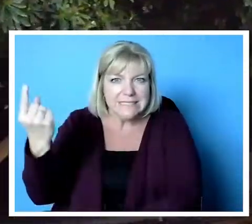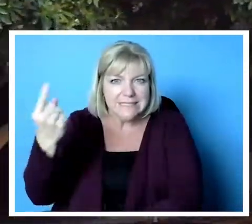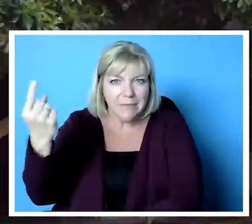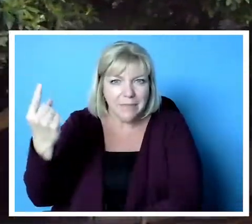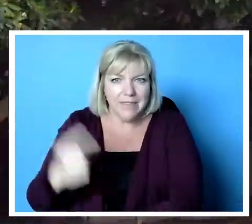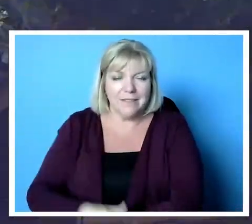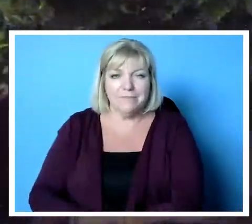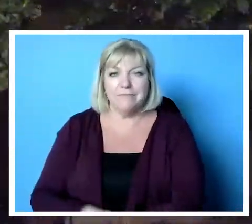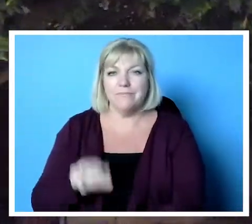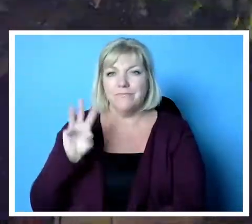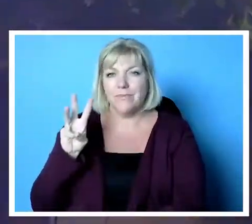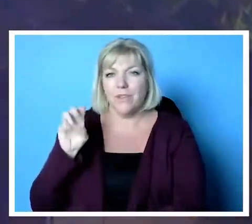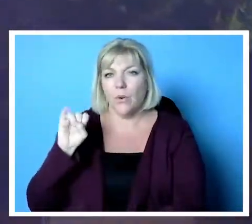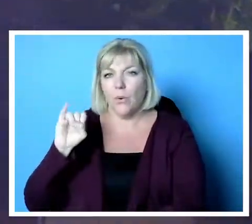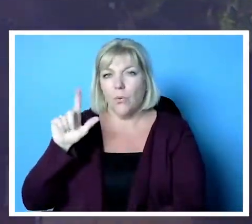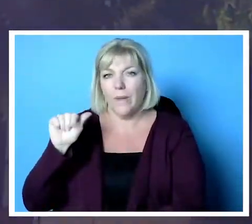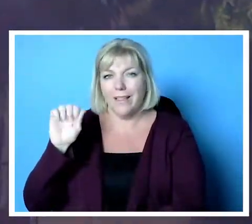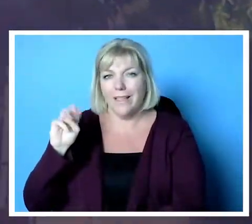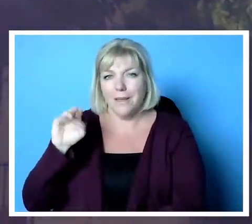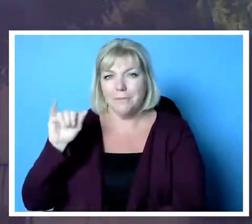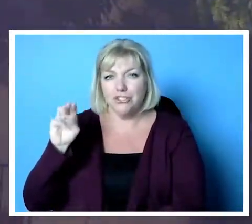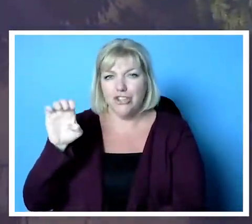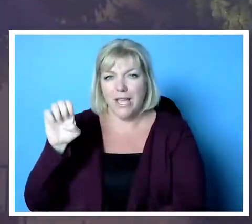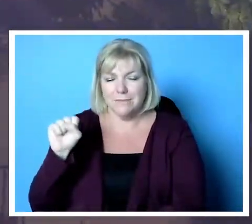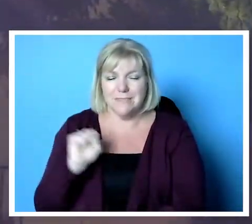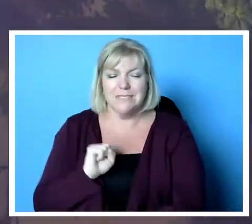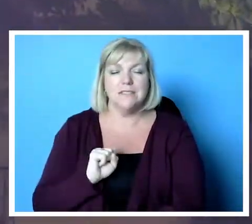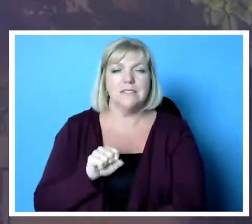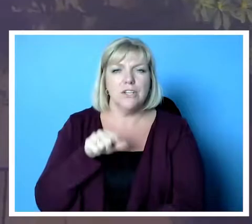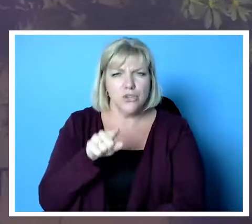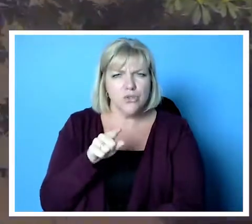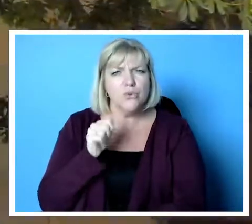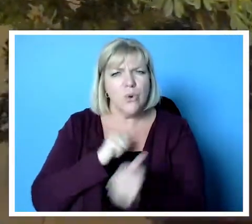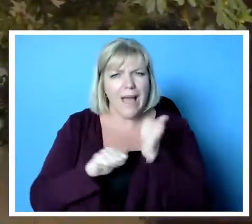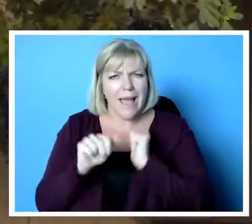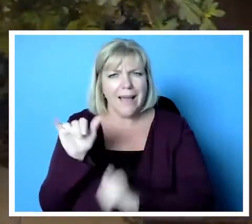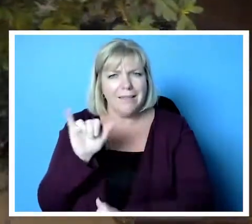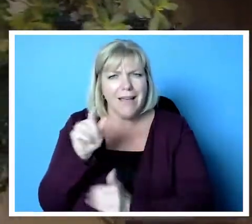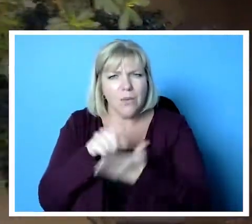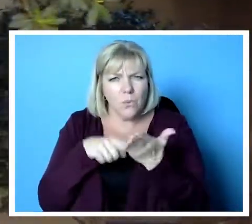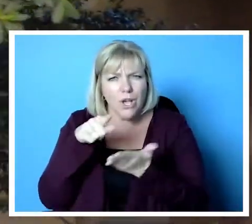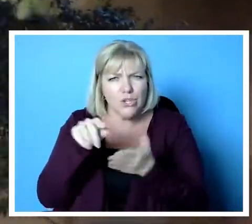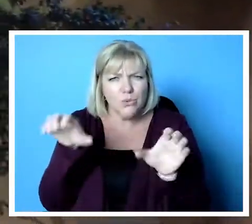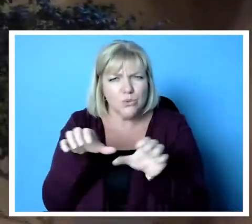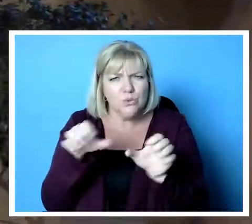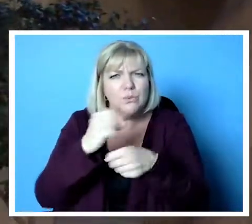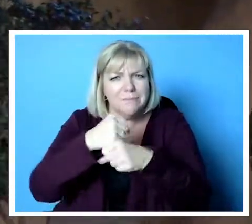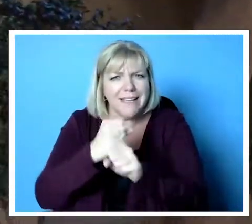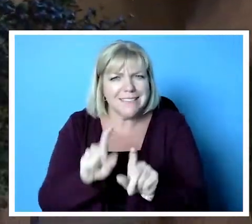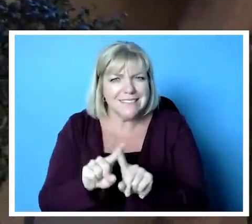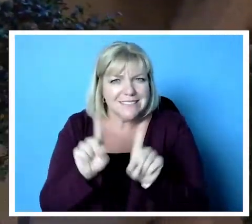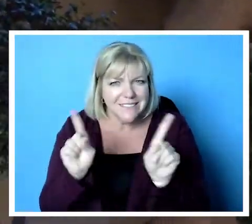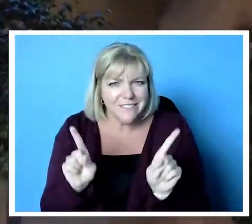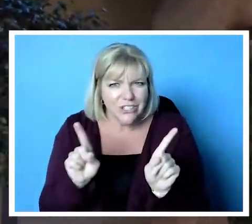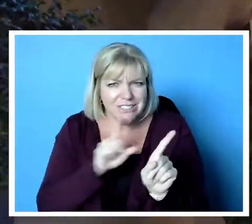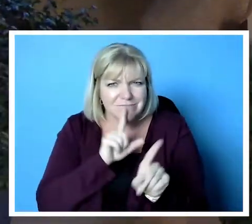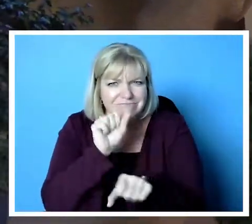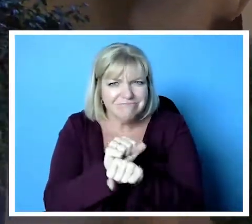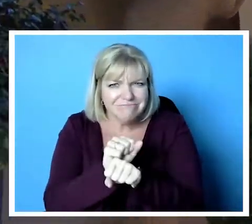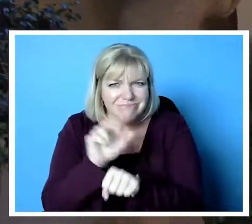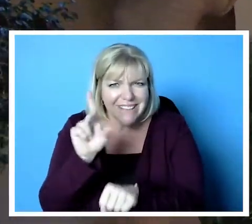William James, act as if what you do makes a difference. It